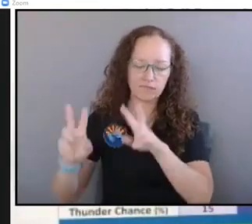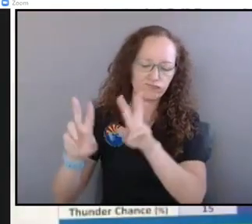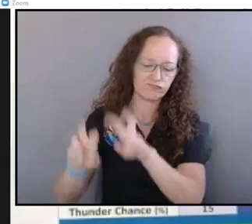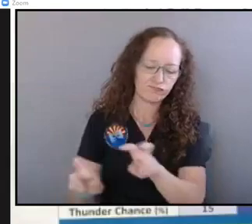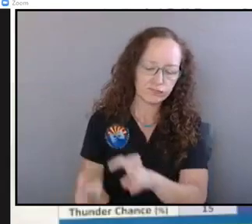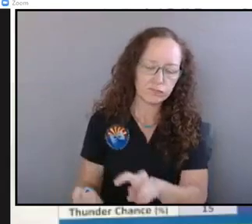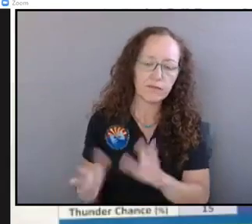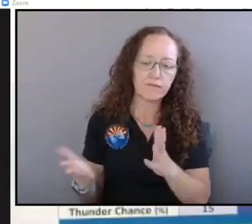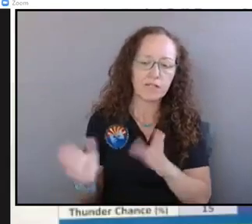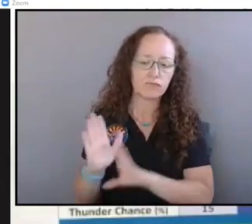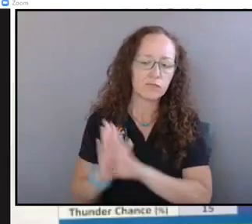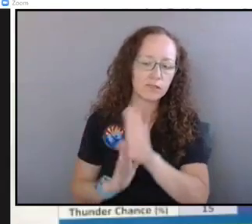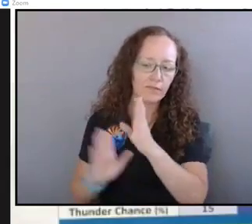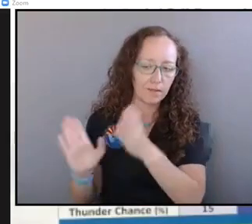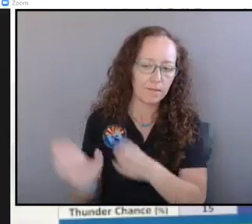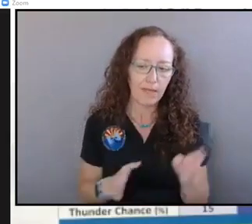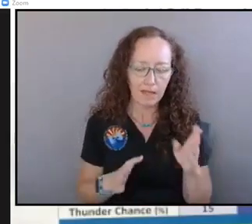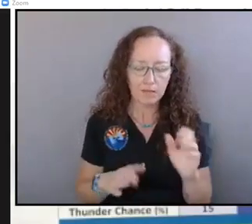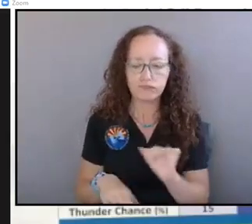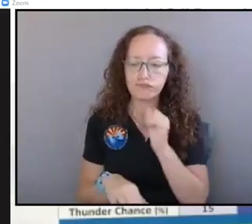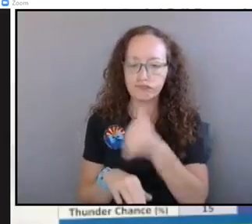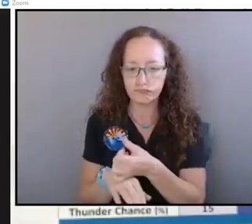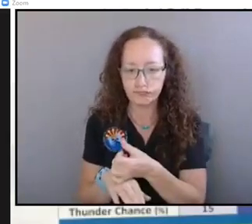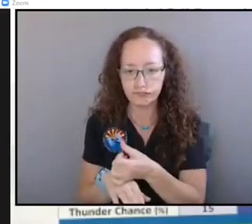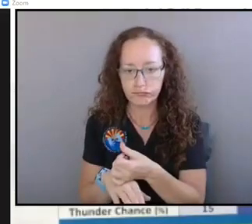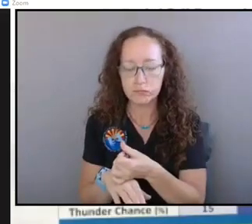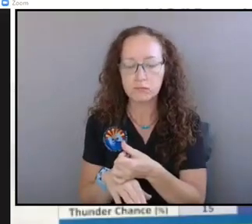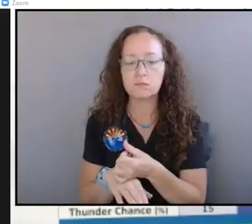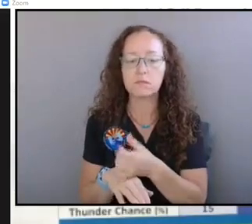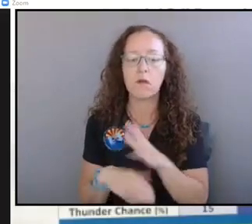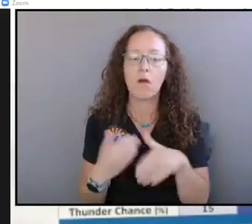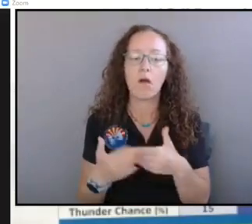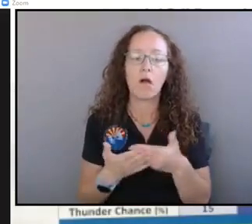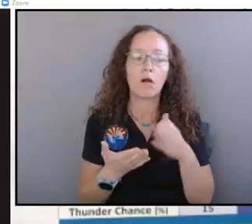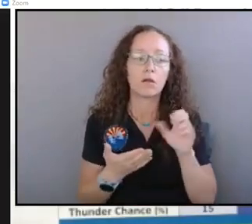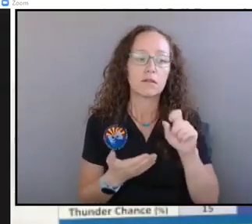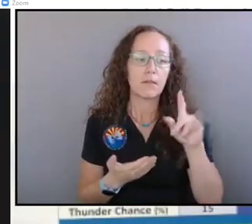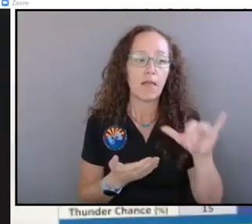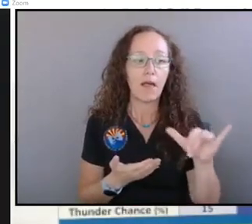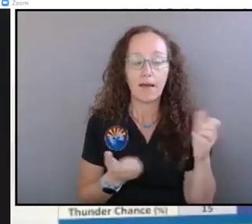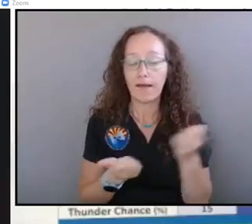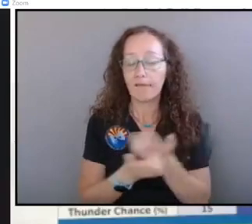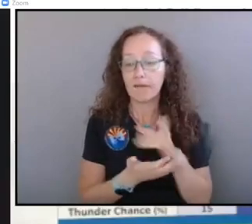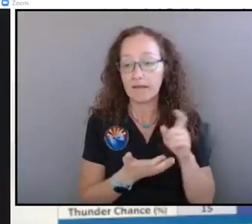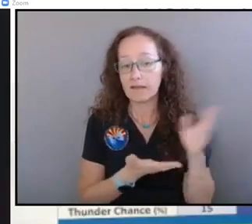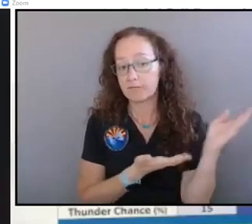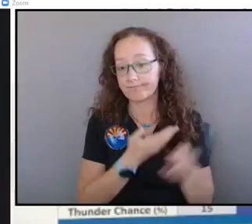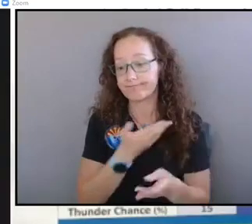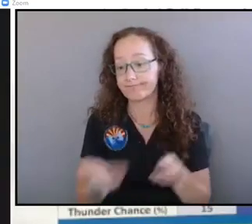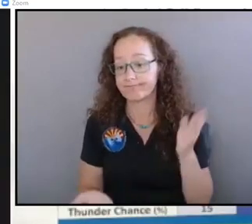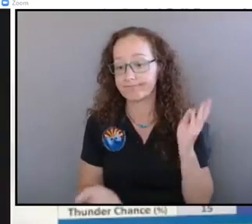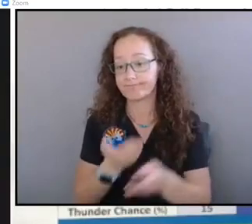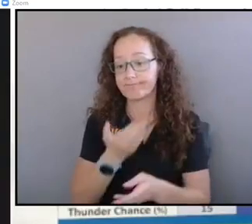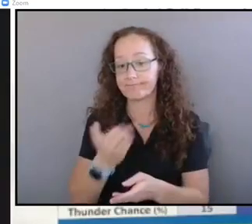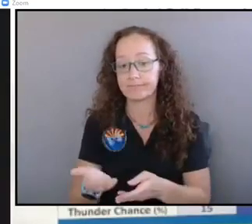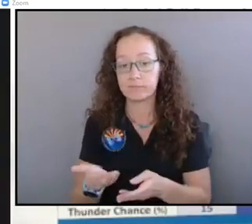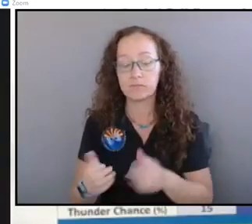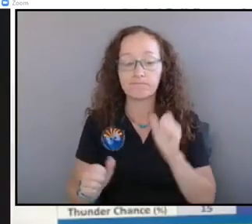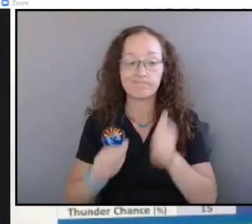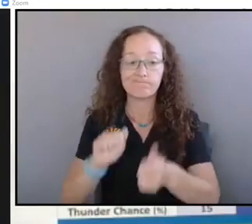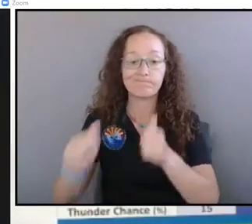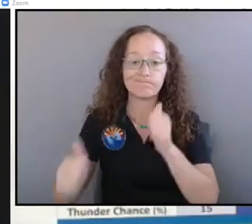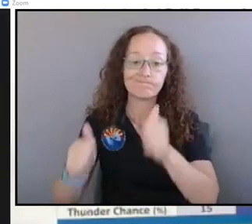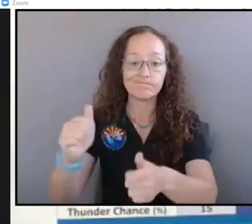established. We got in all the supplies to those structures that was needed to defend that structure, along with any